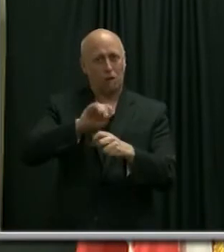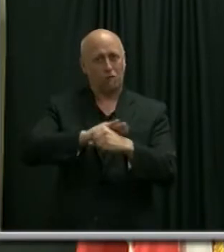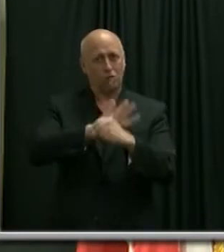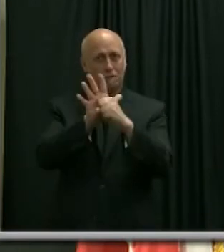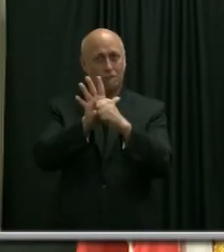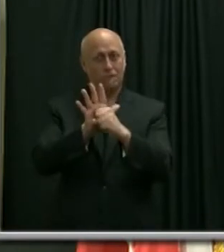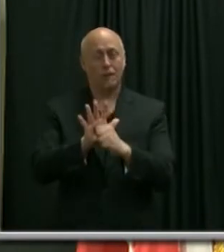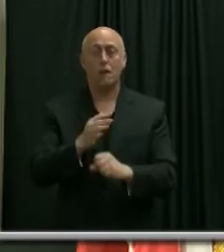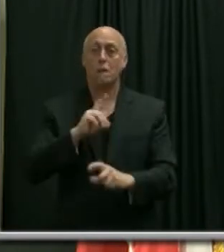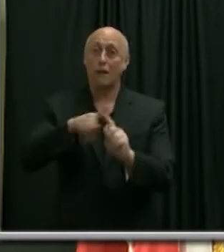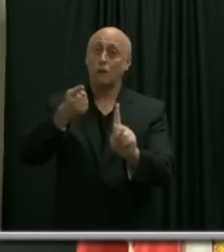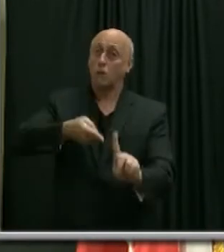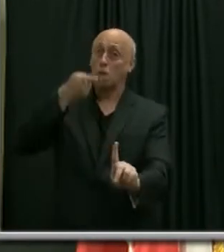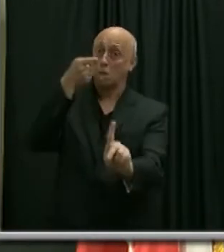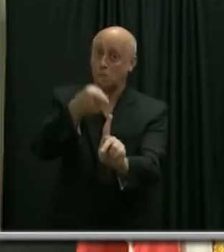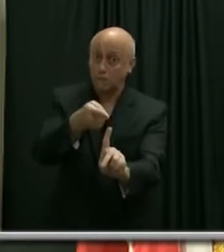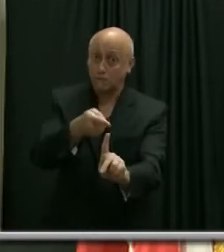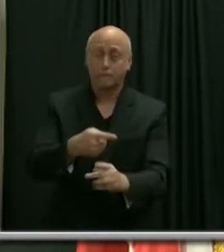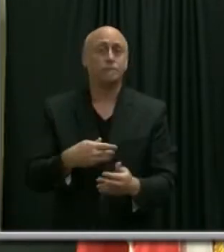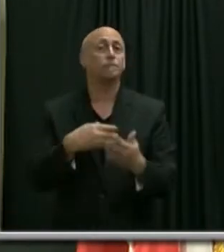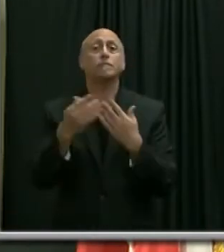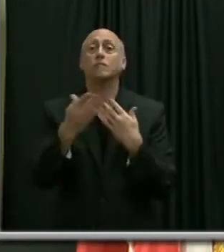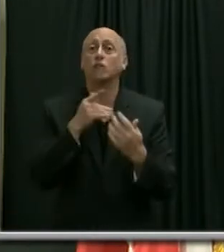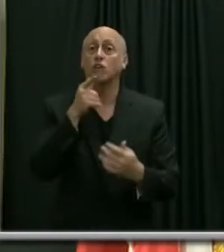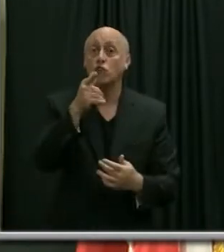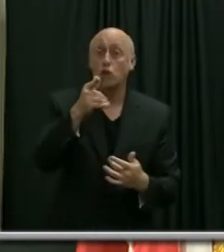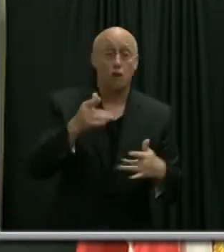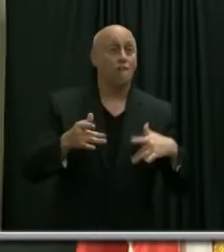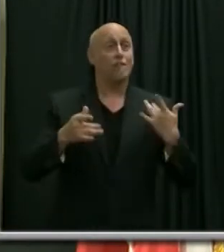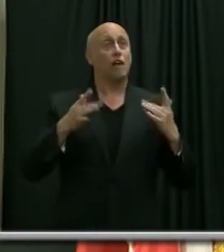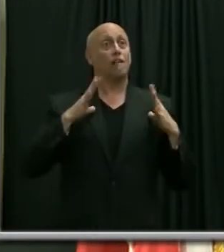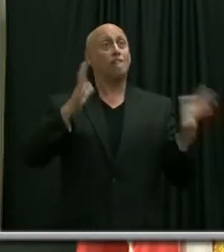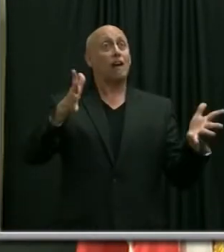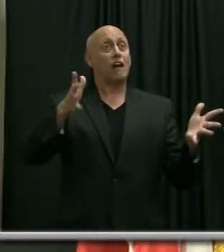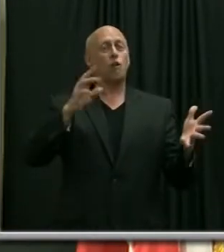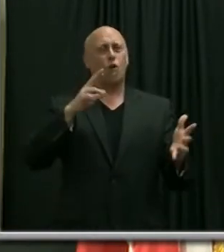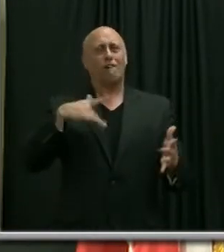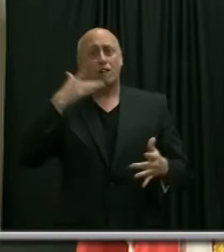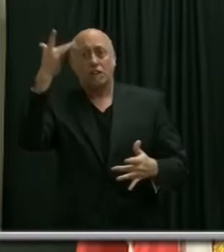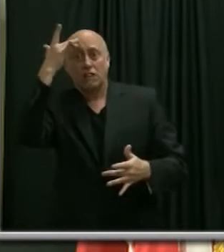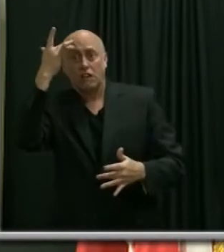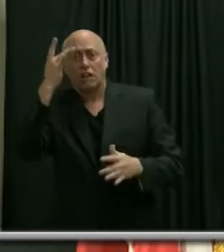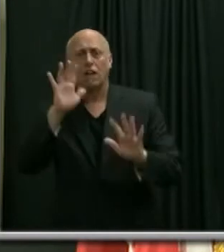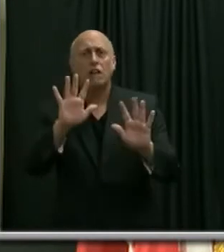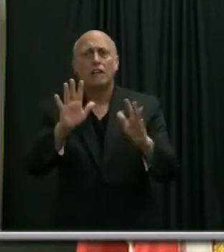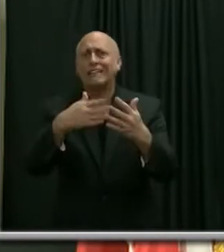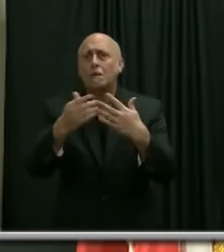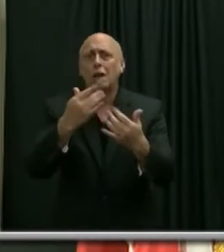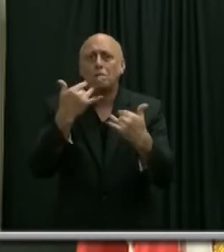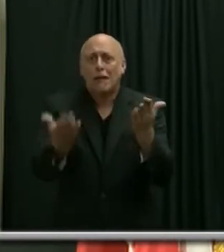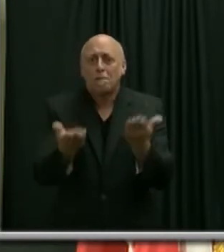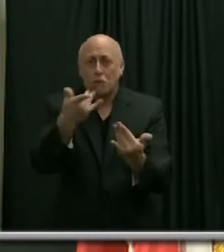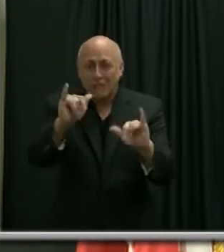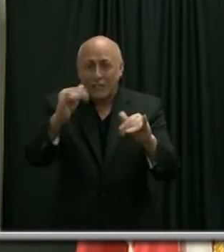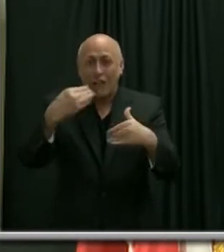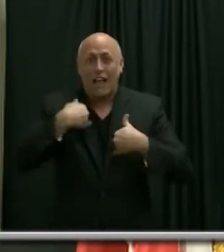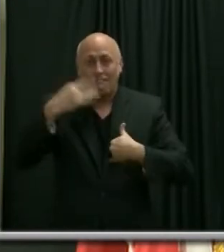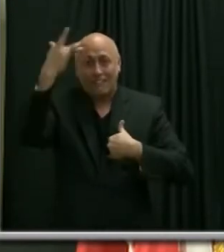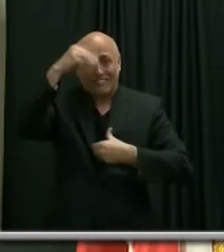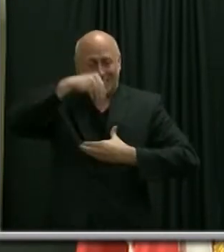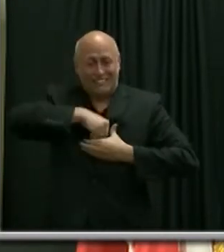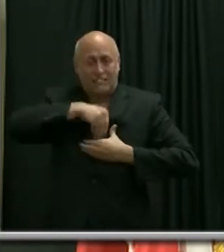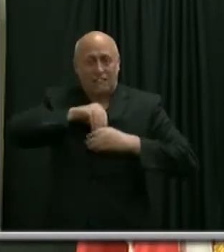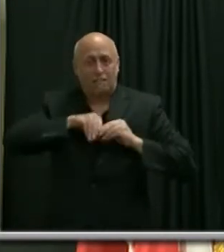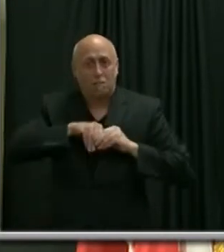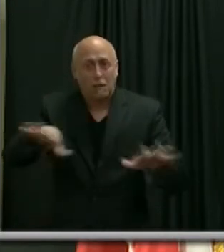take-home message is that whether you have symptoms or not, you potentially could be infectious,